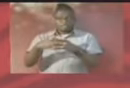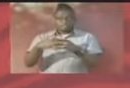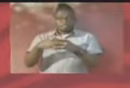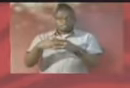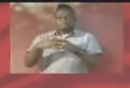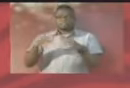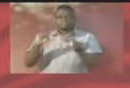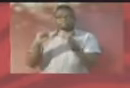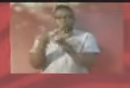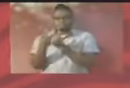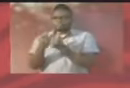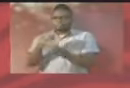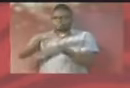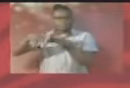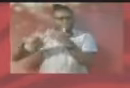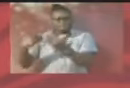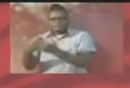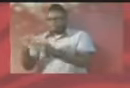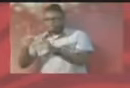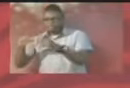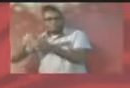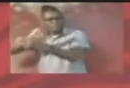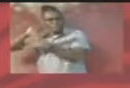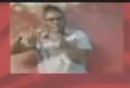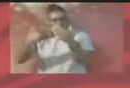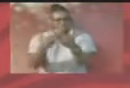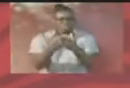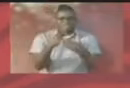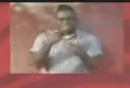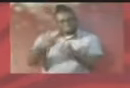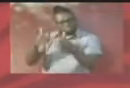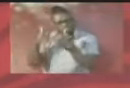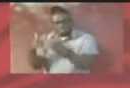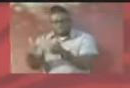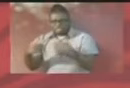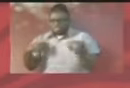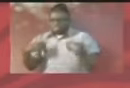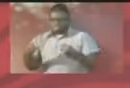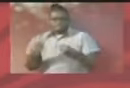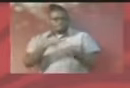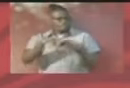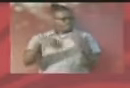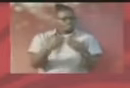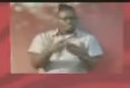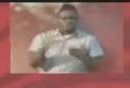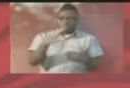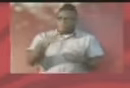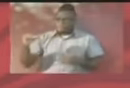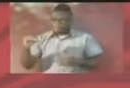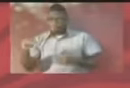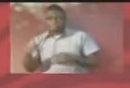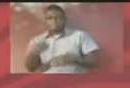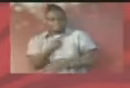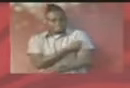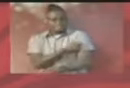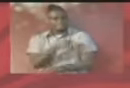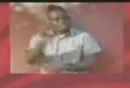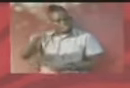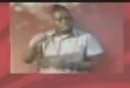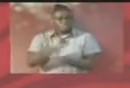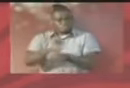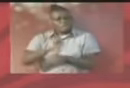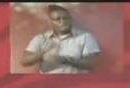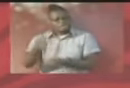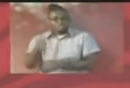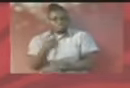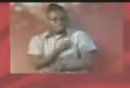reputable health organizations, all recommend vaccination. Vaccination has always been our